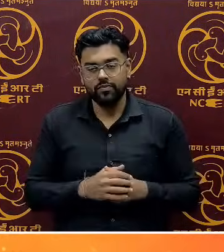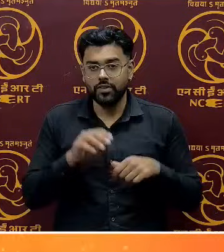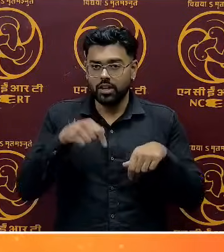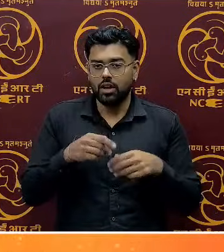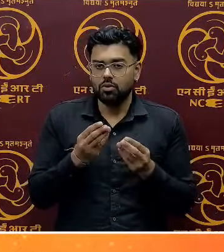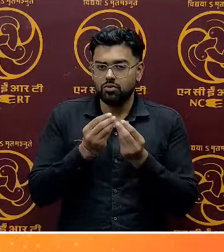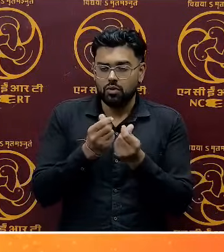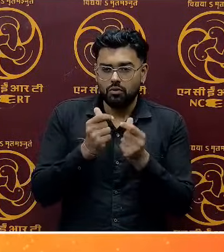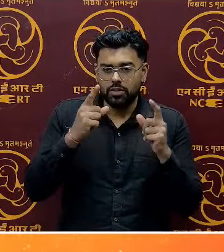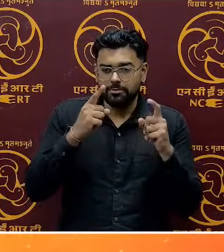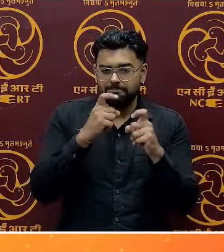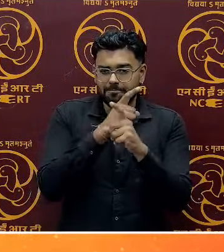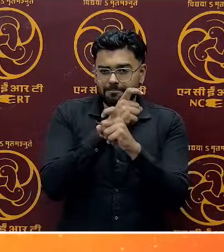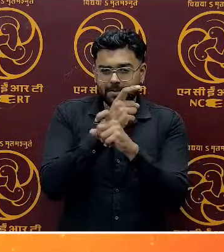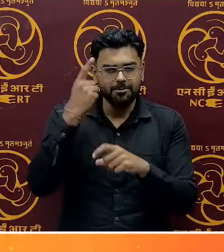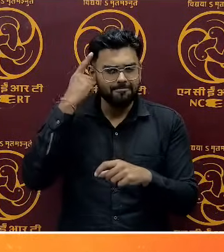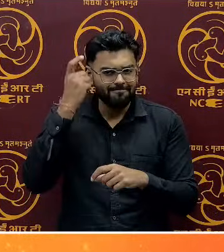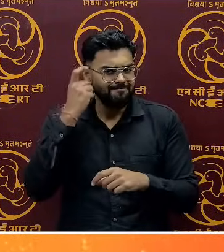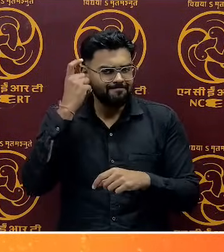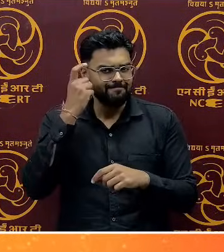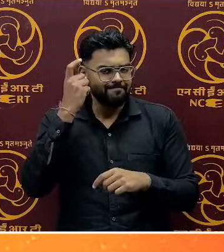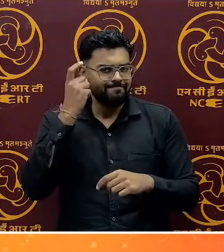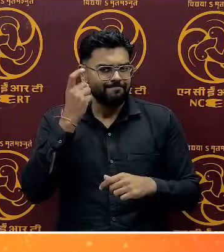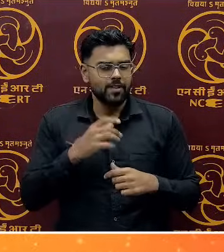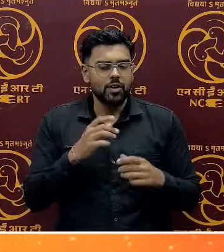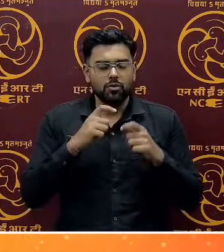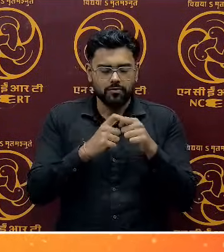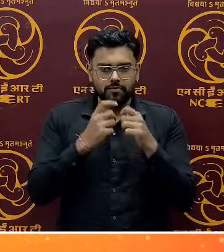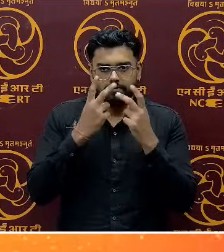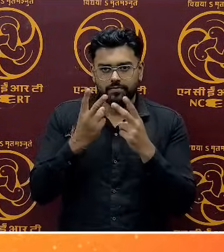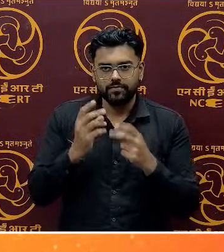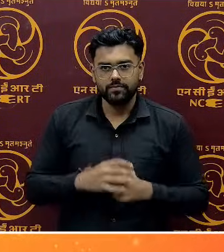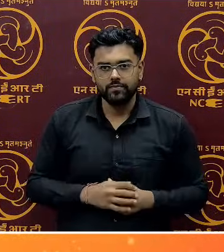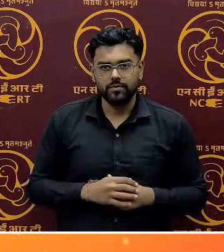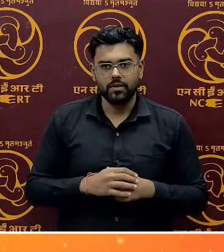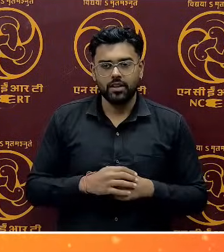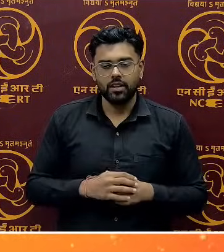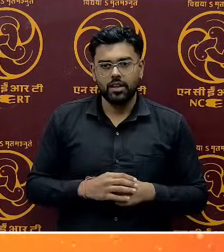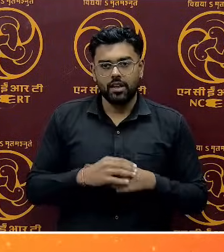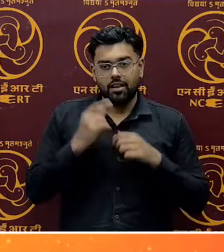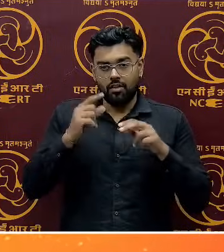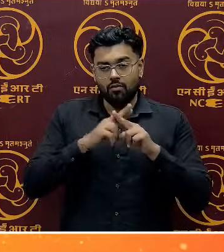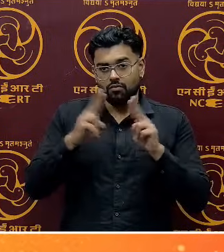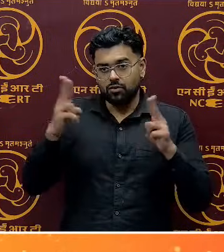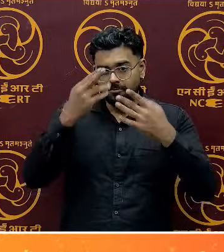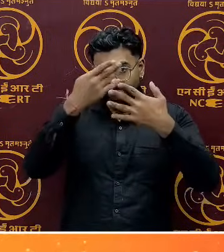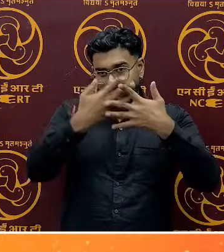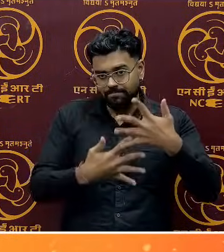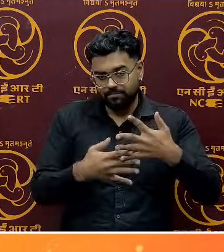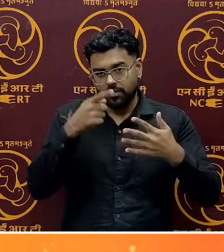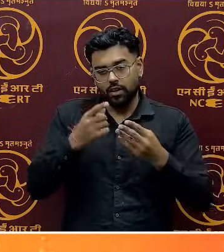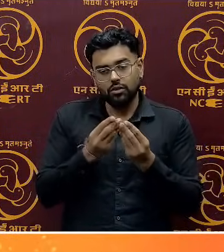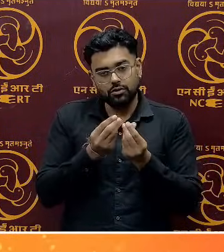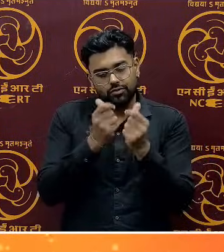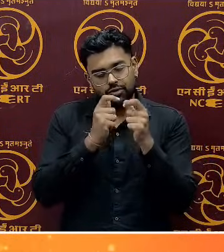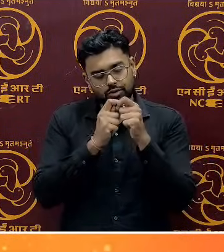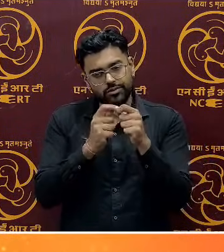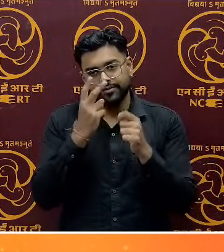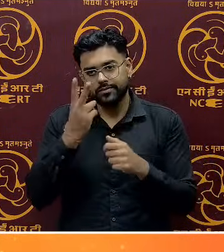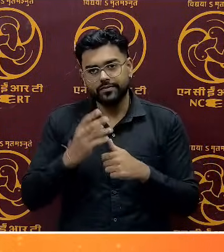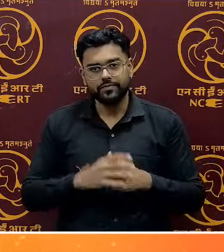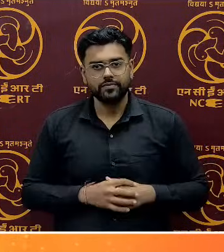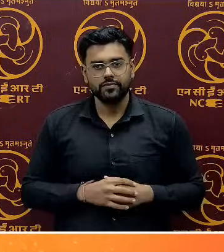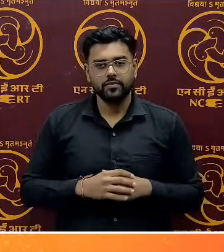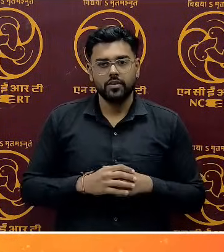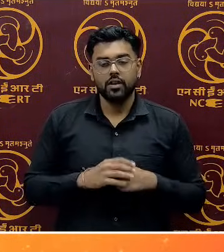a critical thinking question. Tree. Okay? Factor tree. Complete the factor tree and solve the questions. We